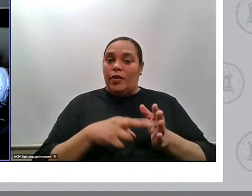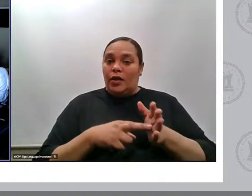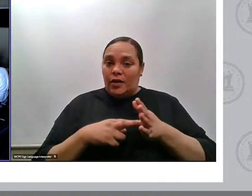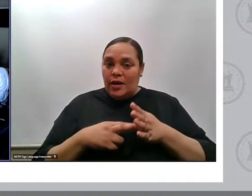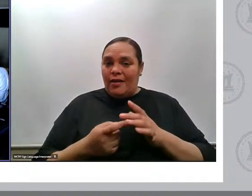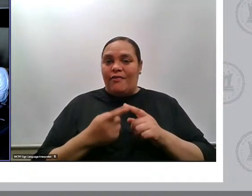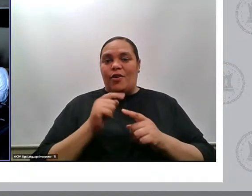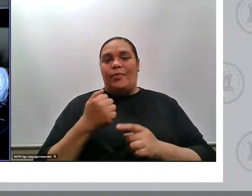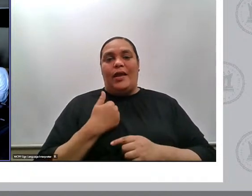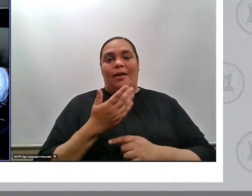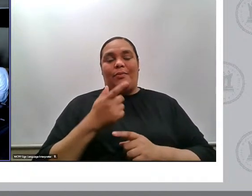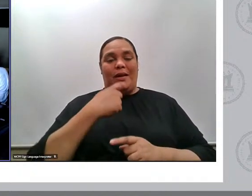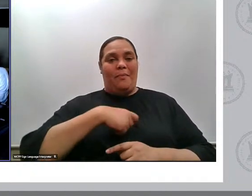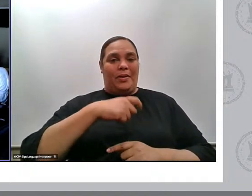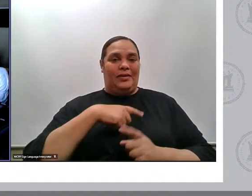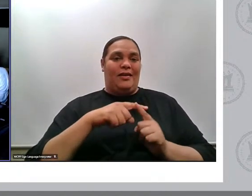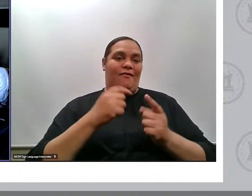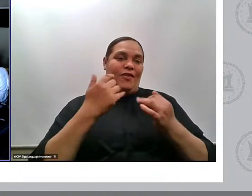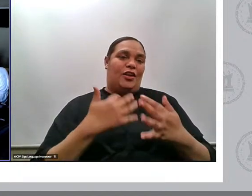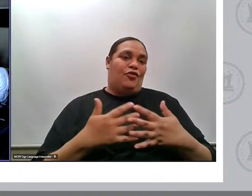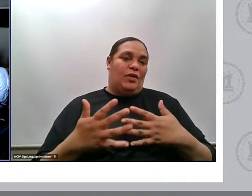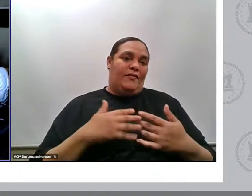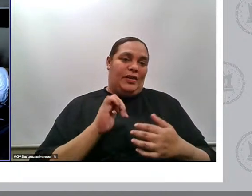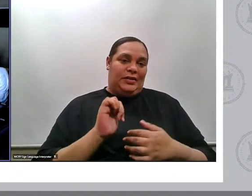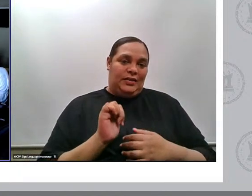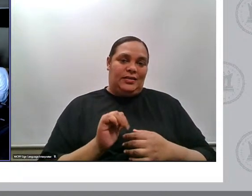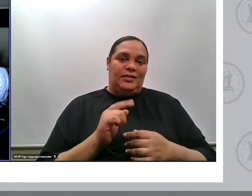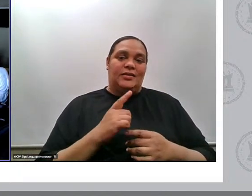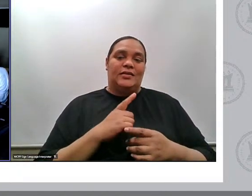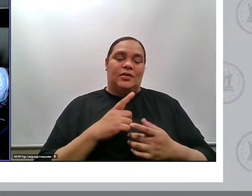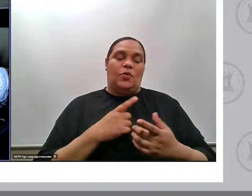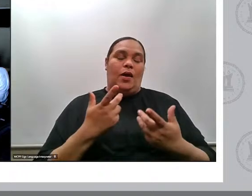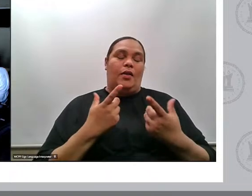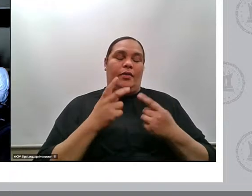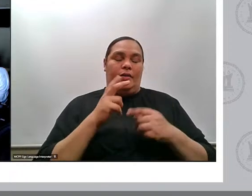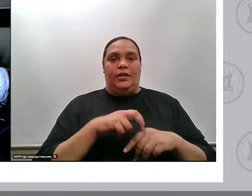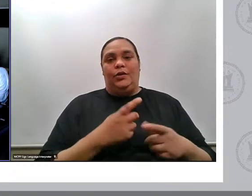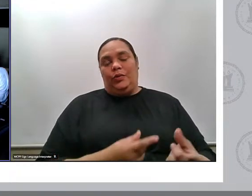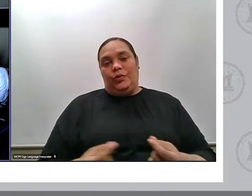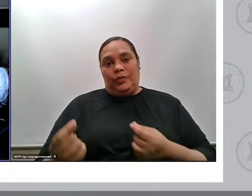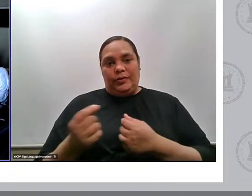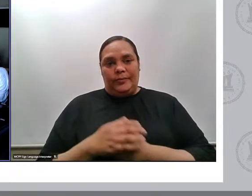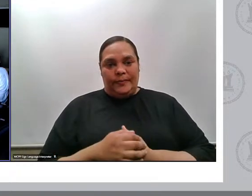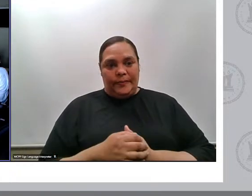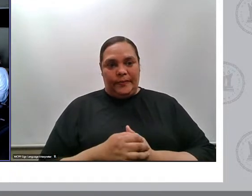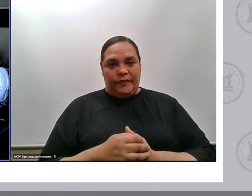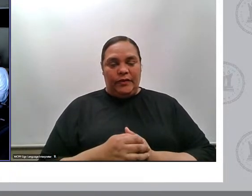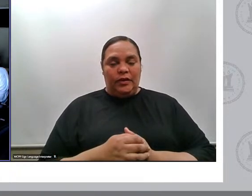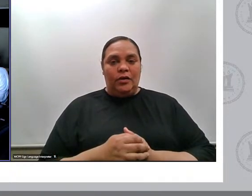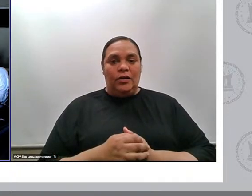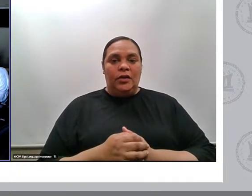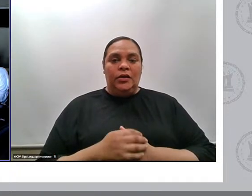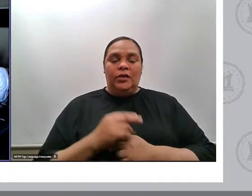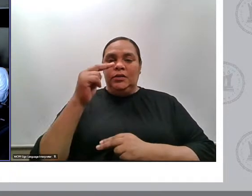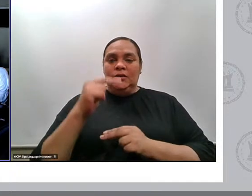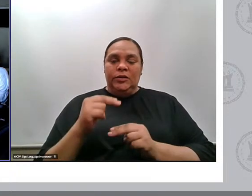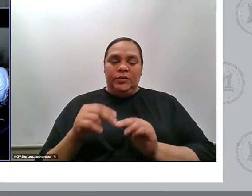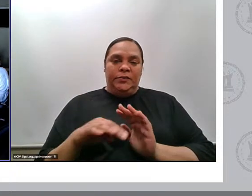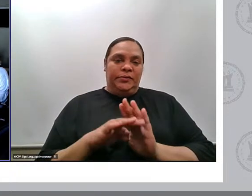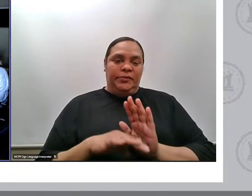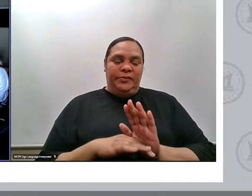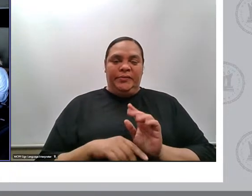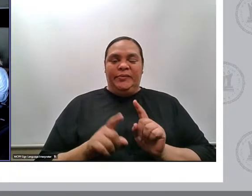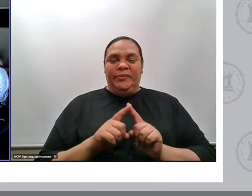regarding the applicant's personal and financial affairs as is deemed necessary. The short list, as well